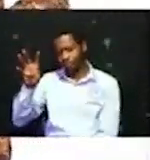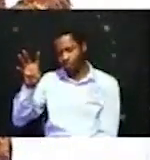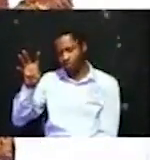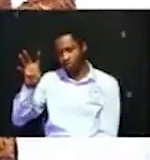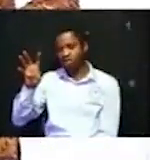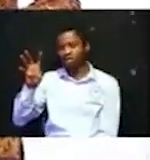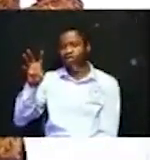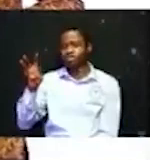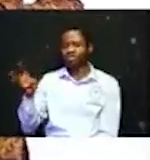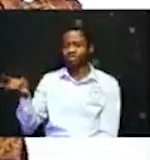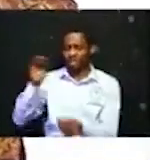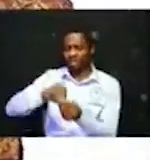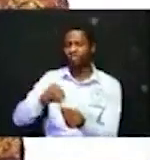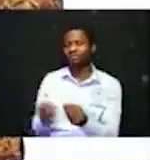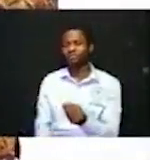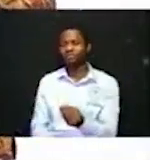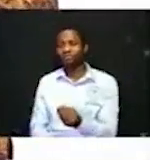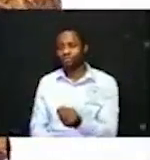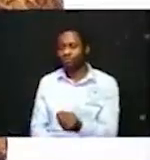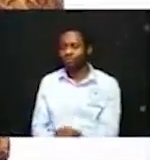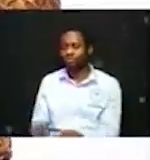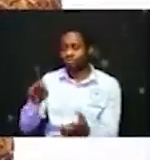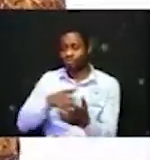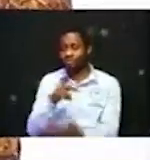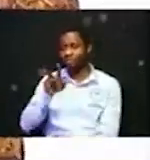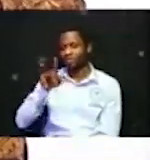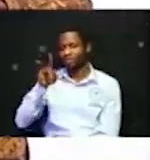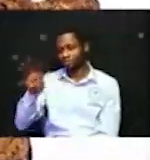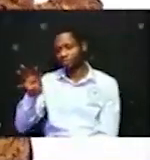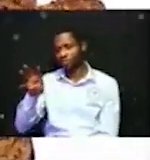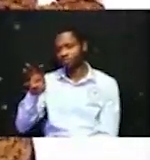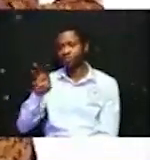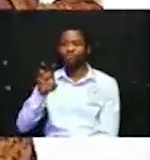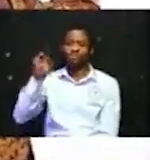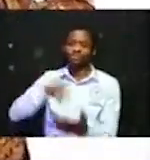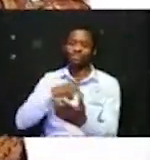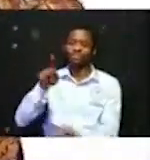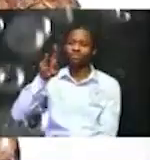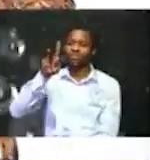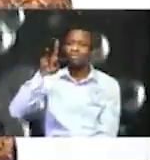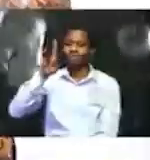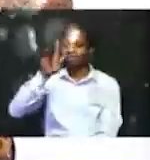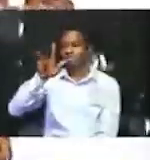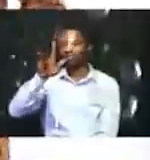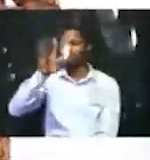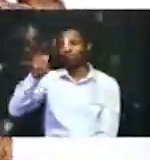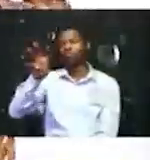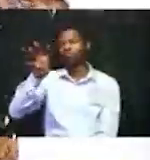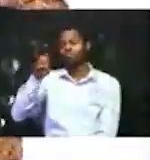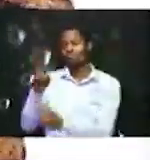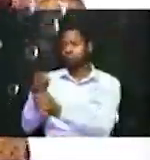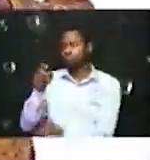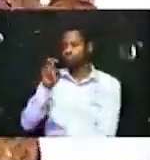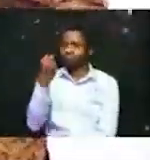you from this particular psalm and these verses. Psalm 34 from 12 to 14. Bomo dia se